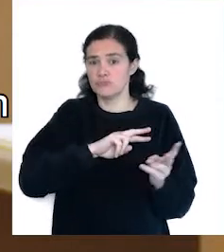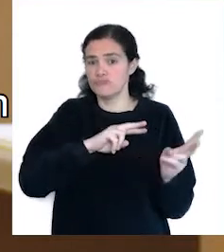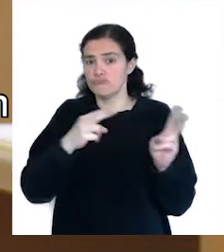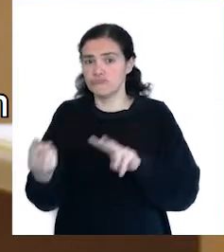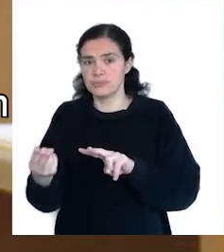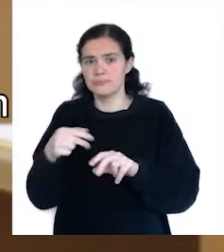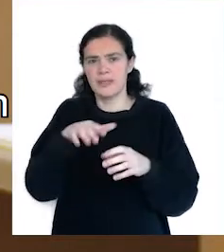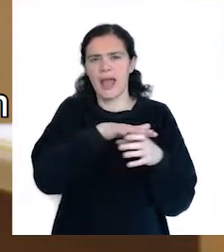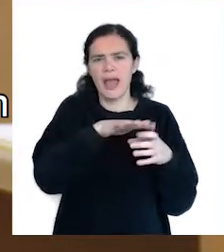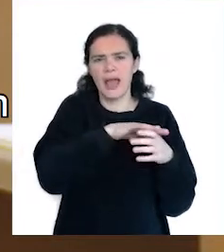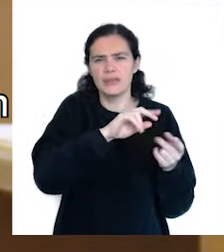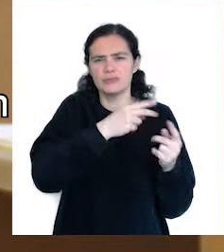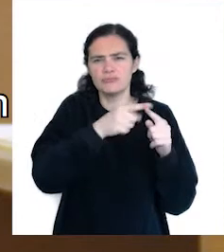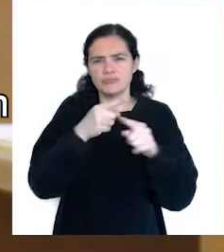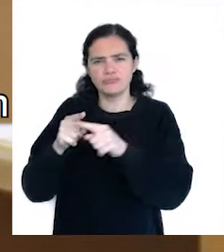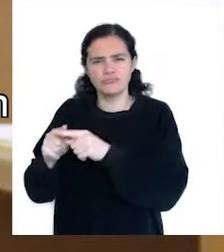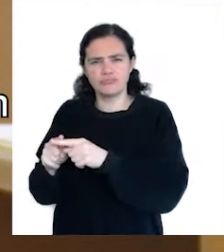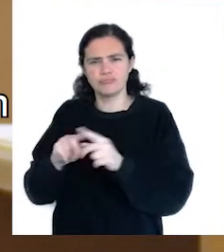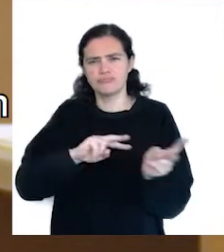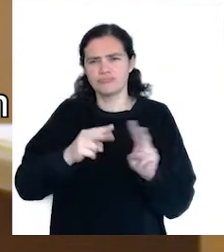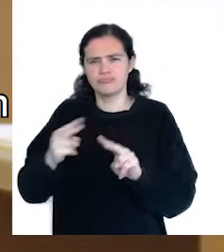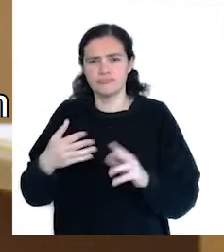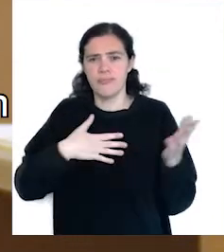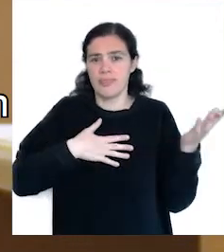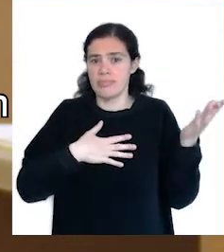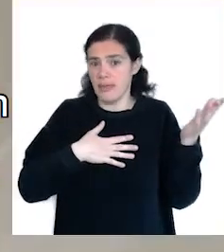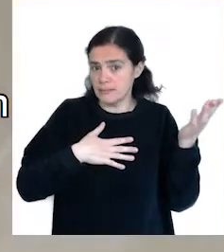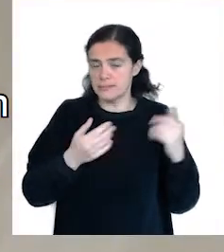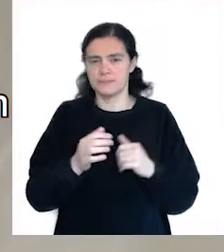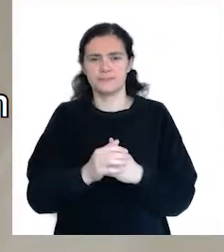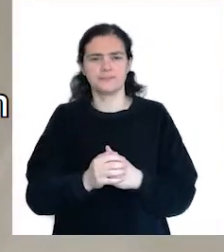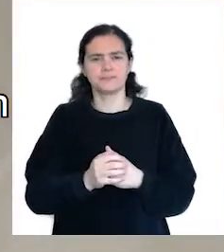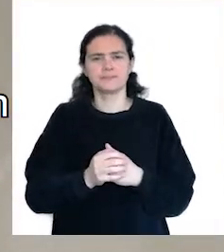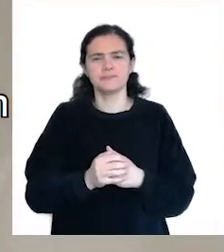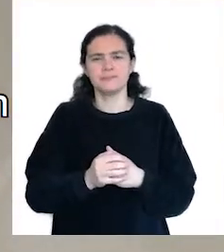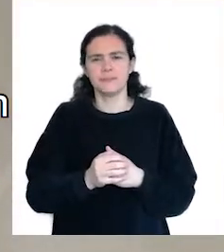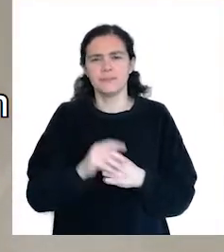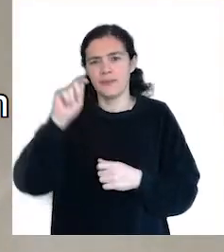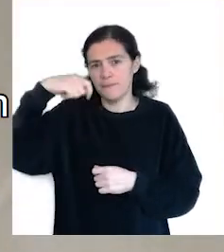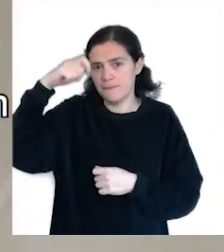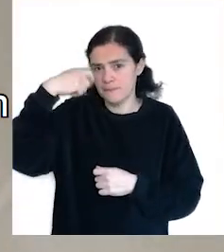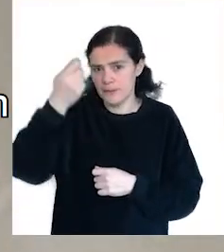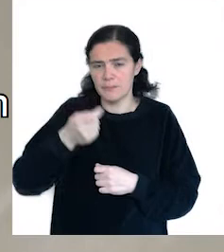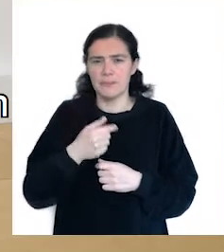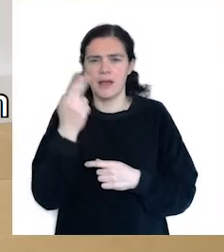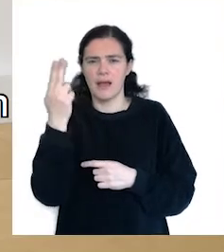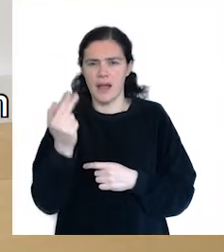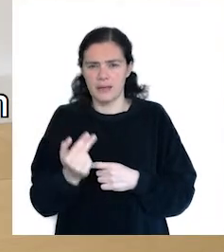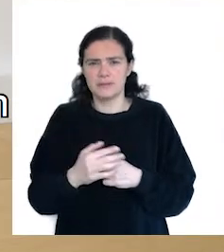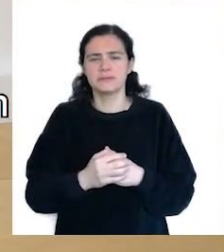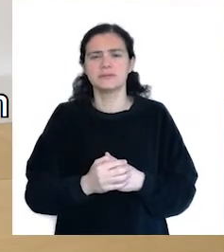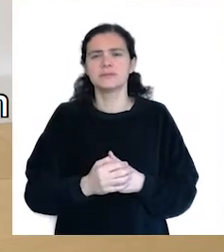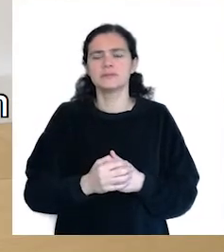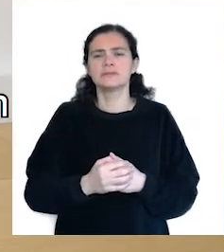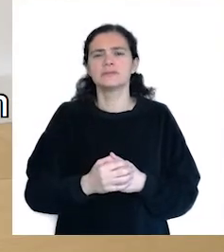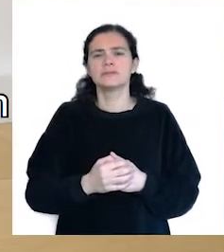by this passage between the discipline, between dance, between film